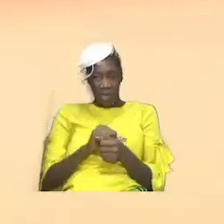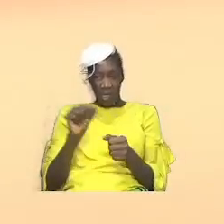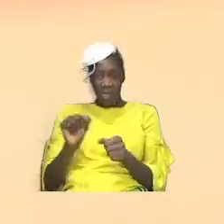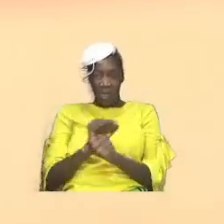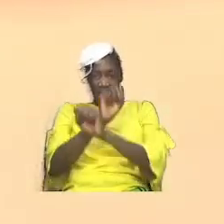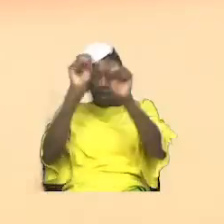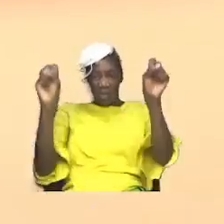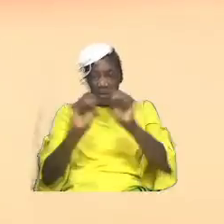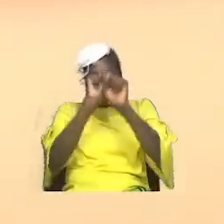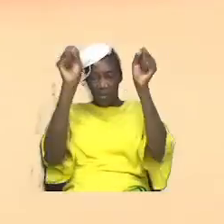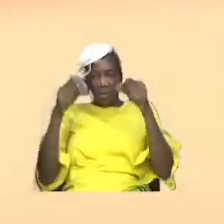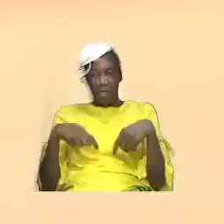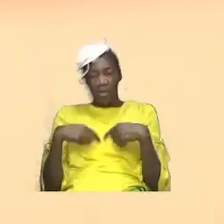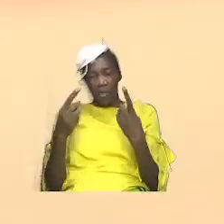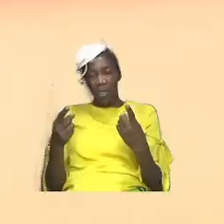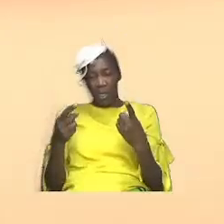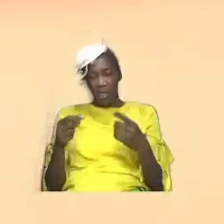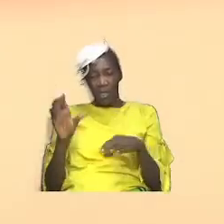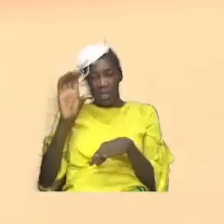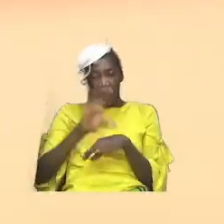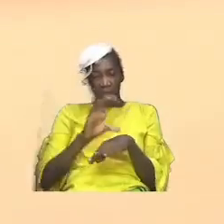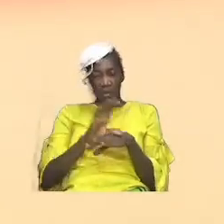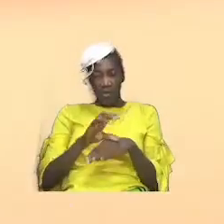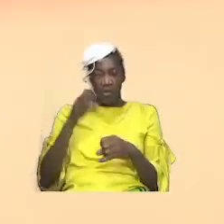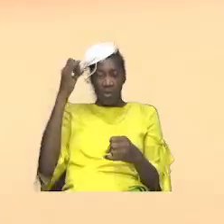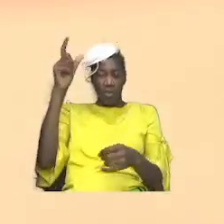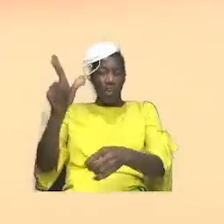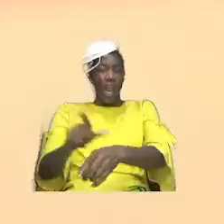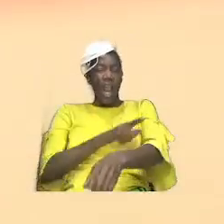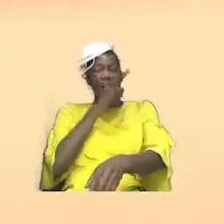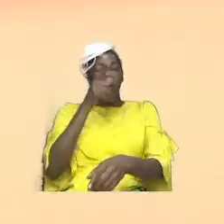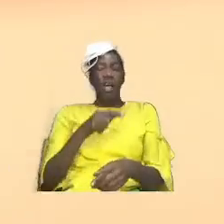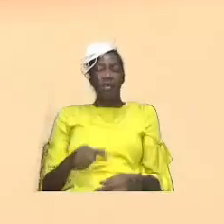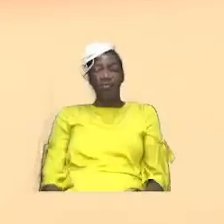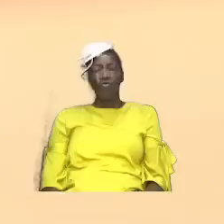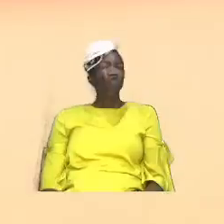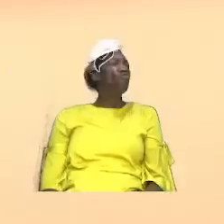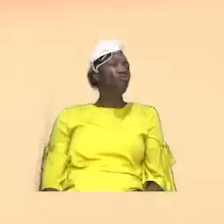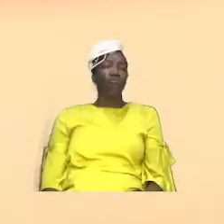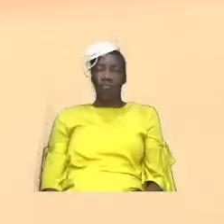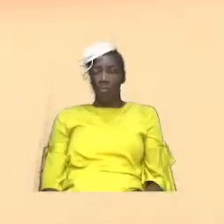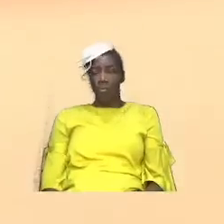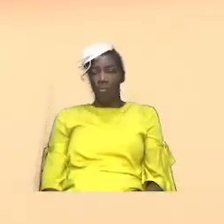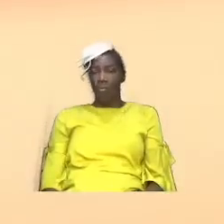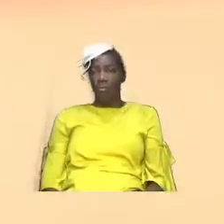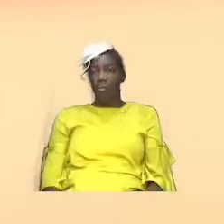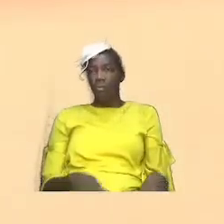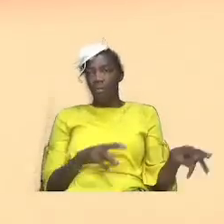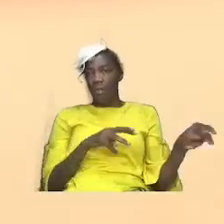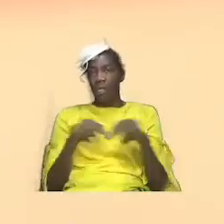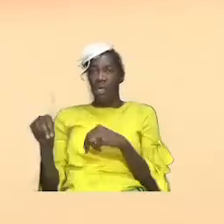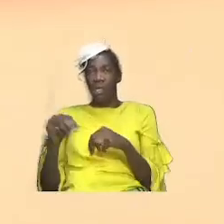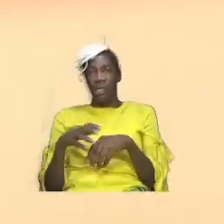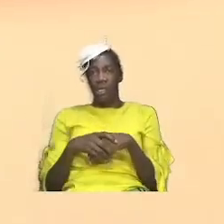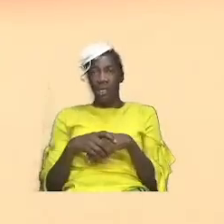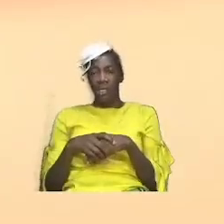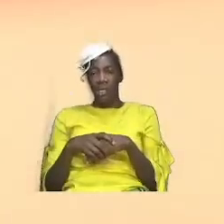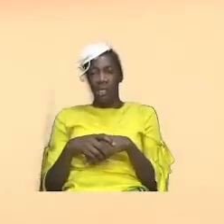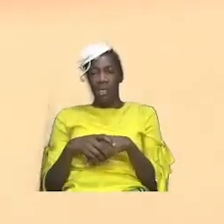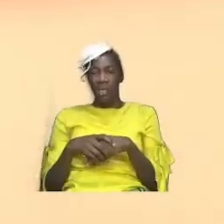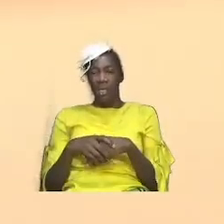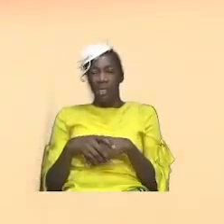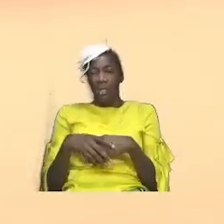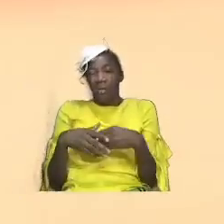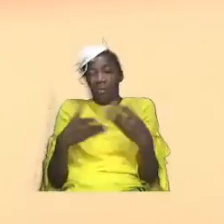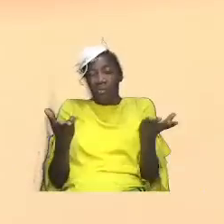church take long today. And we kiss with teeth and we're gone. You did it. But what was really